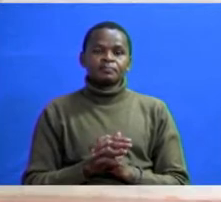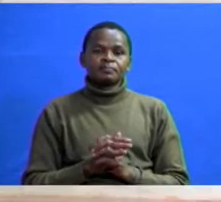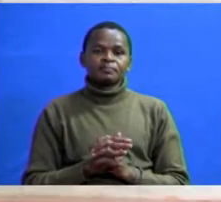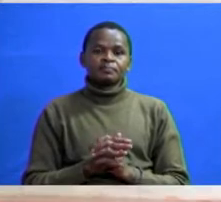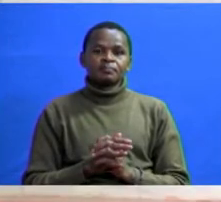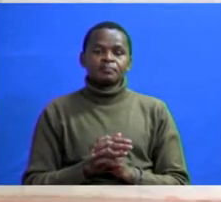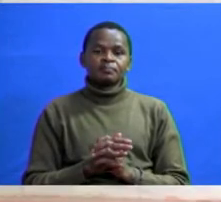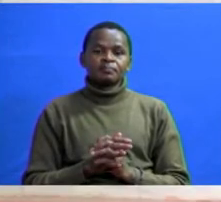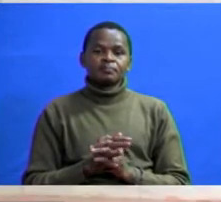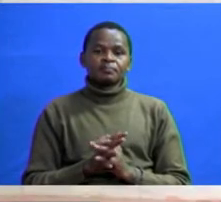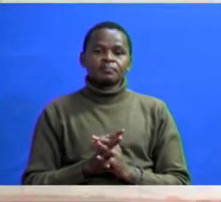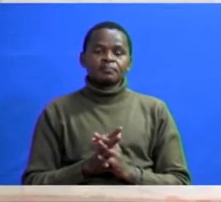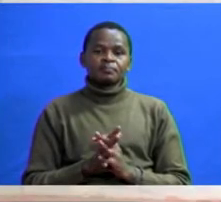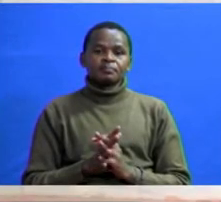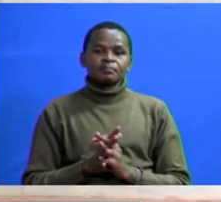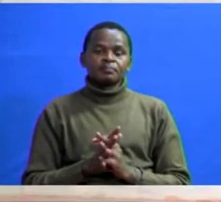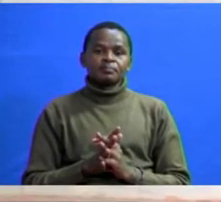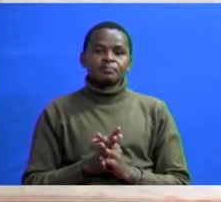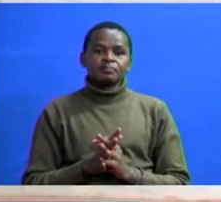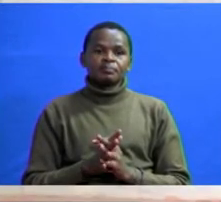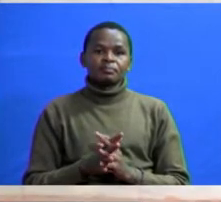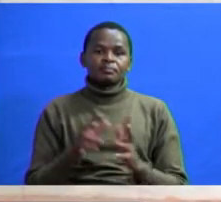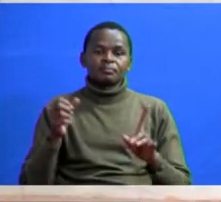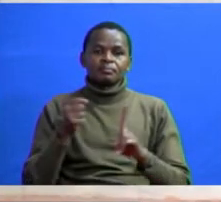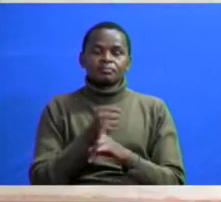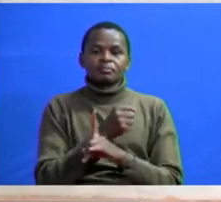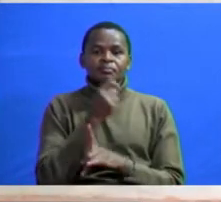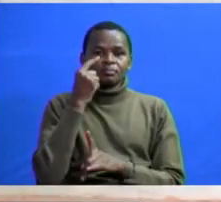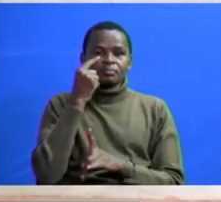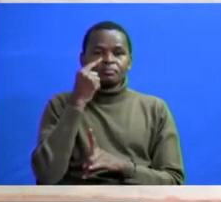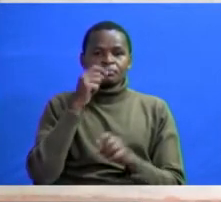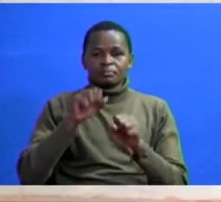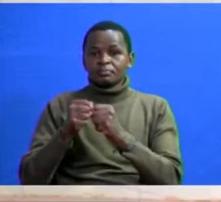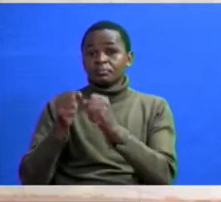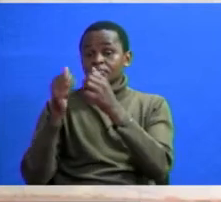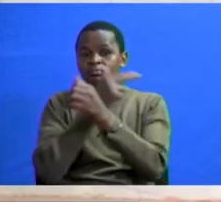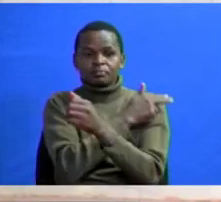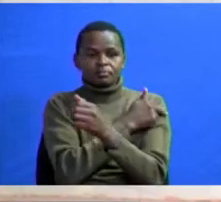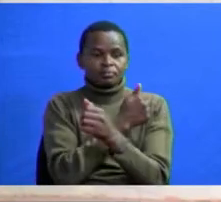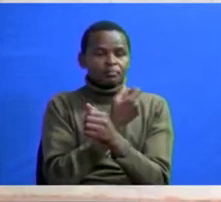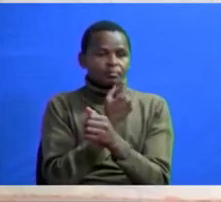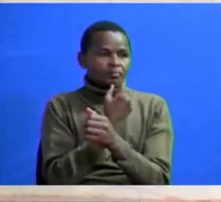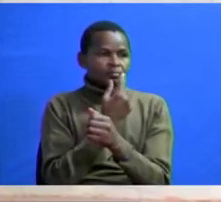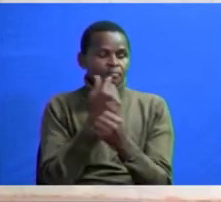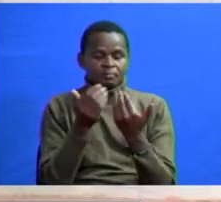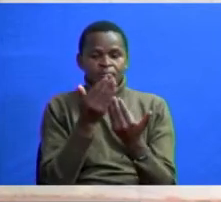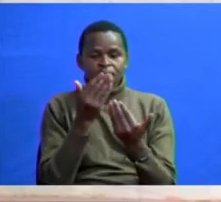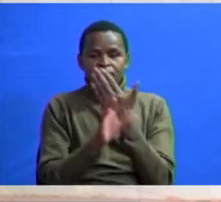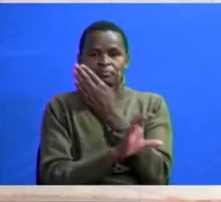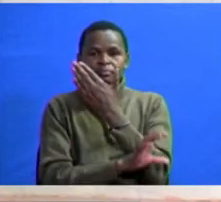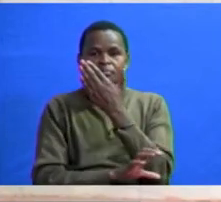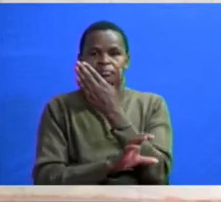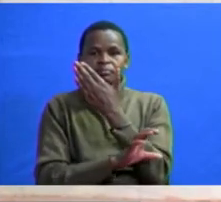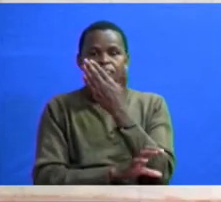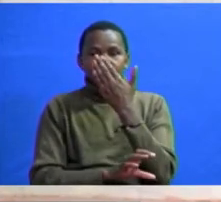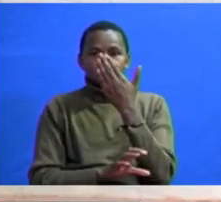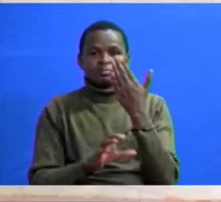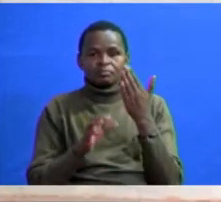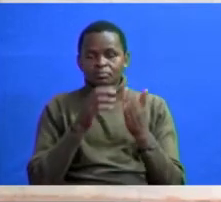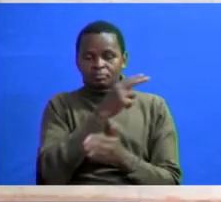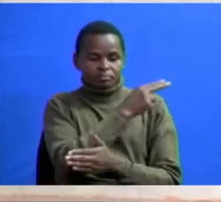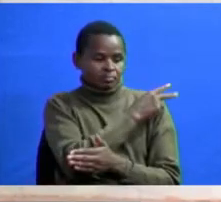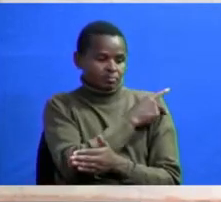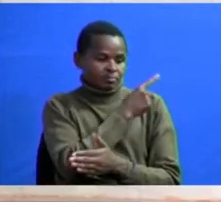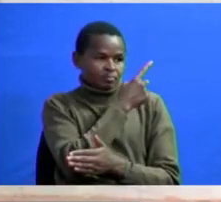Let's move beyond our borders, and the fighting in Sudan has destroyed hospitals and medical care in the country, and patients who fled